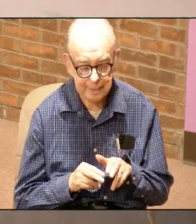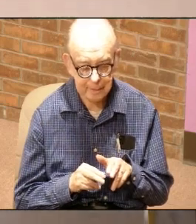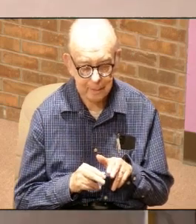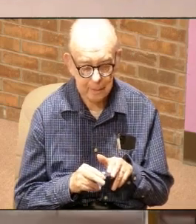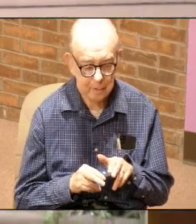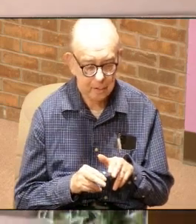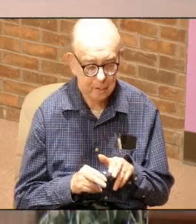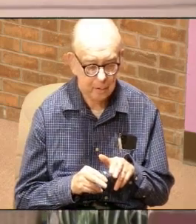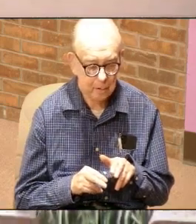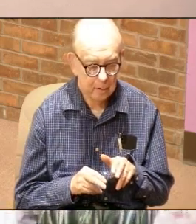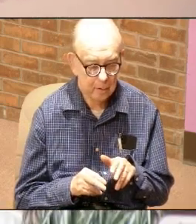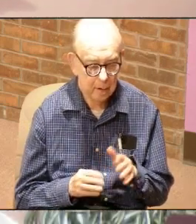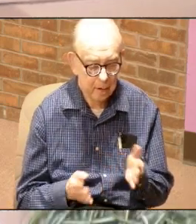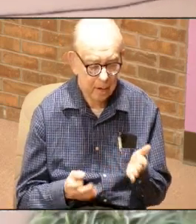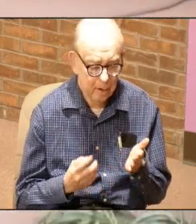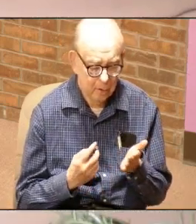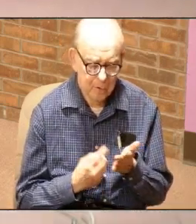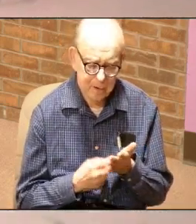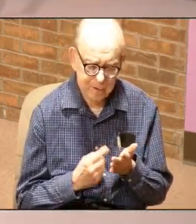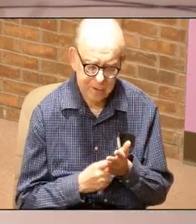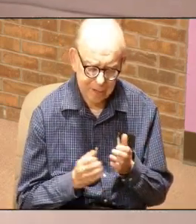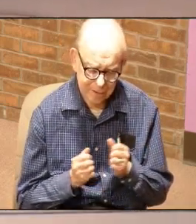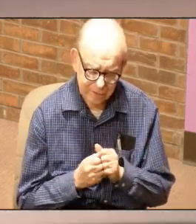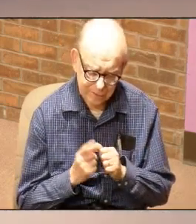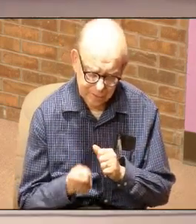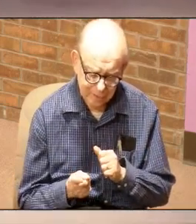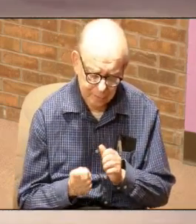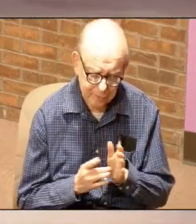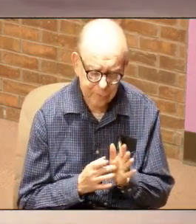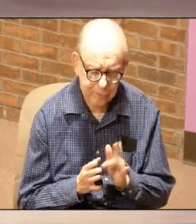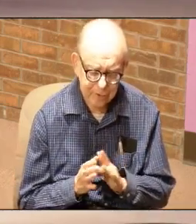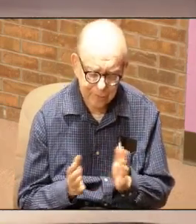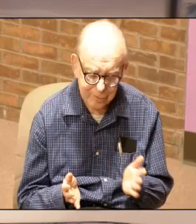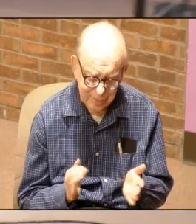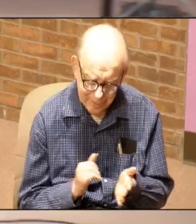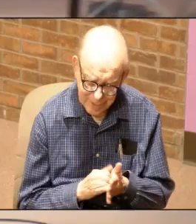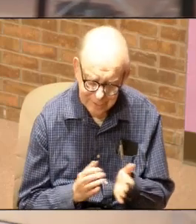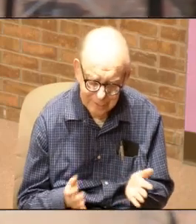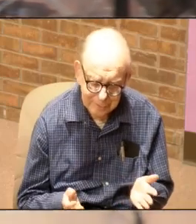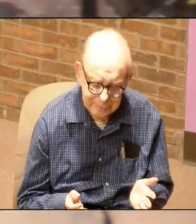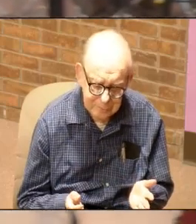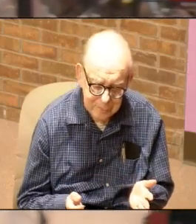I would really like to discuss that with you, Jesus.